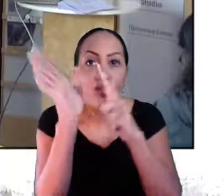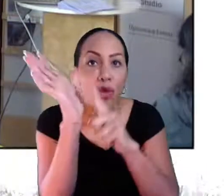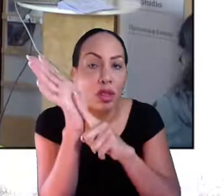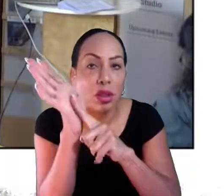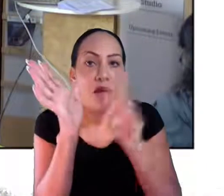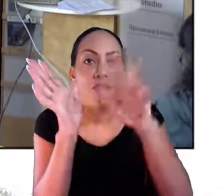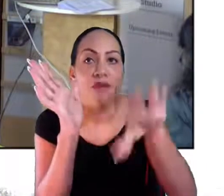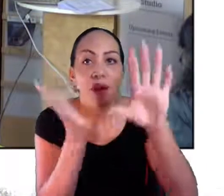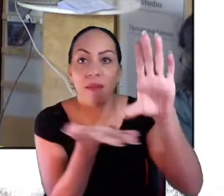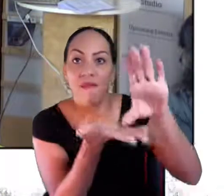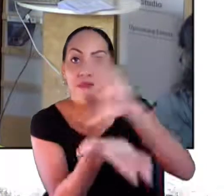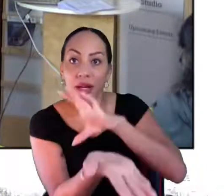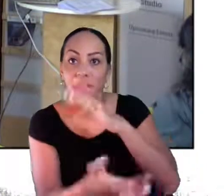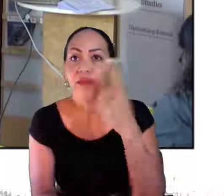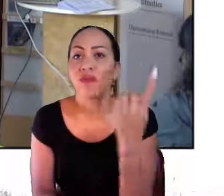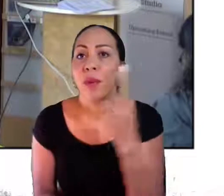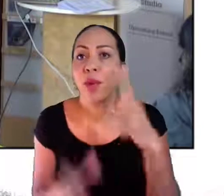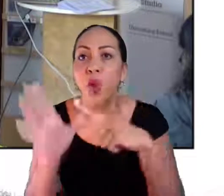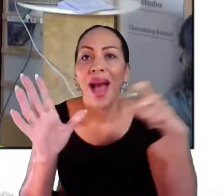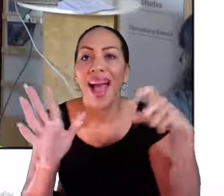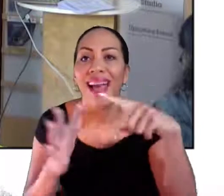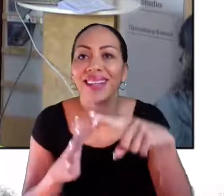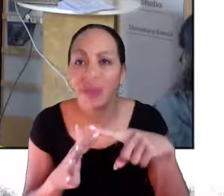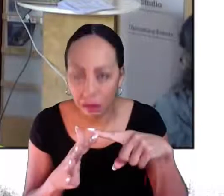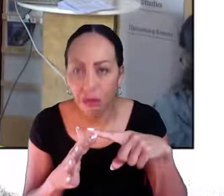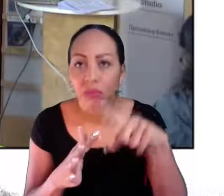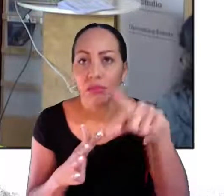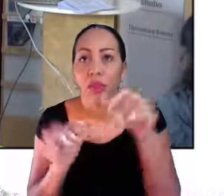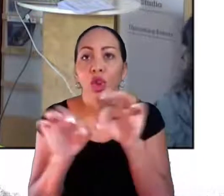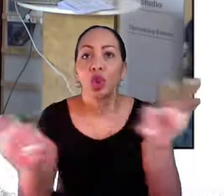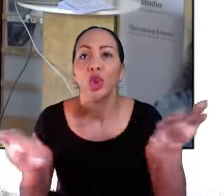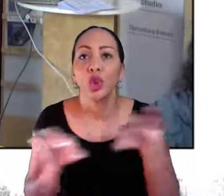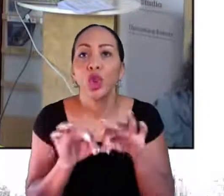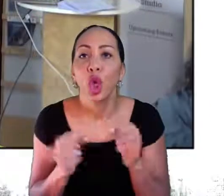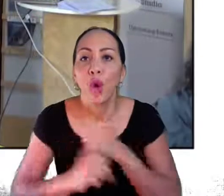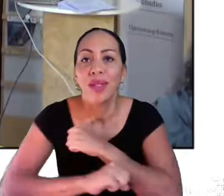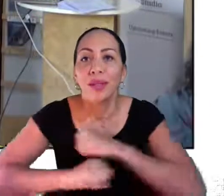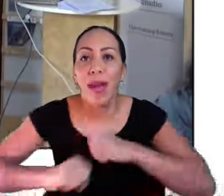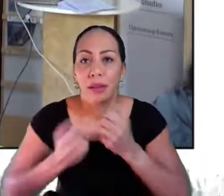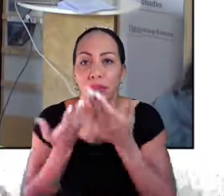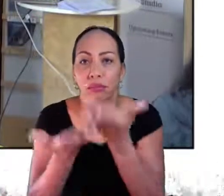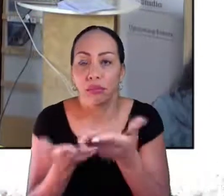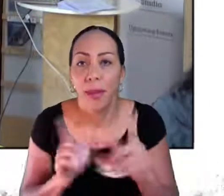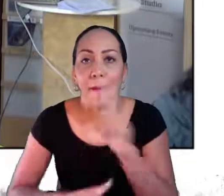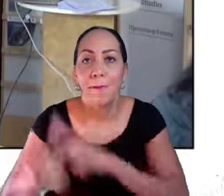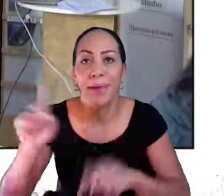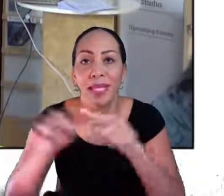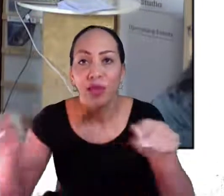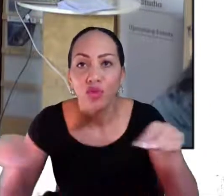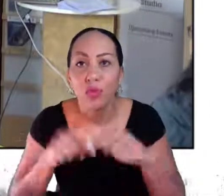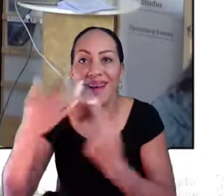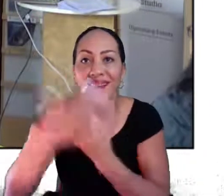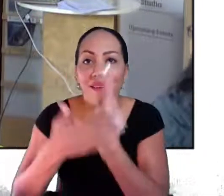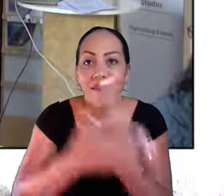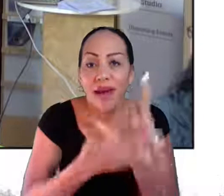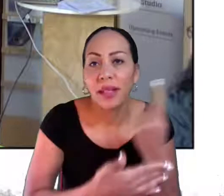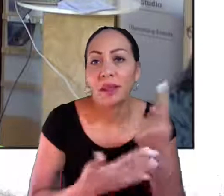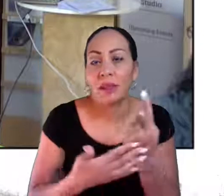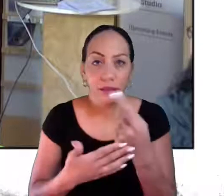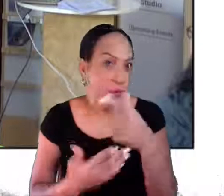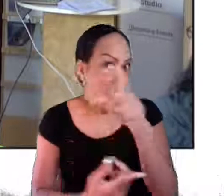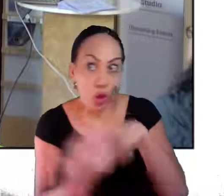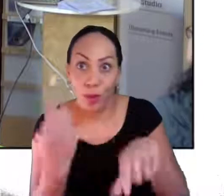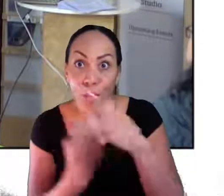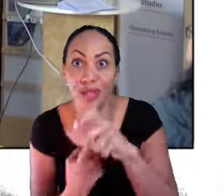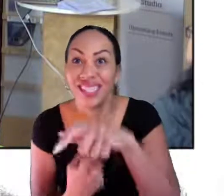Council England. So we offer studio space, meeting rooms, events and opportunities to a community of residents